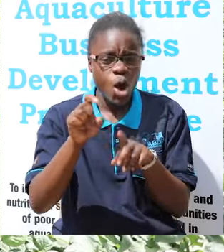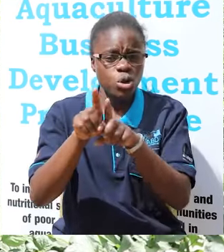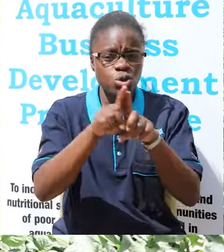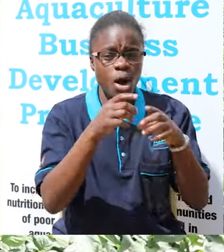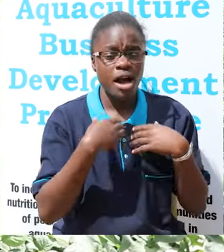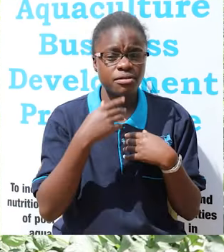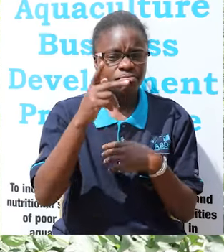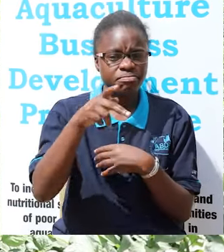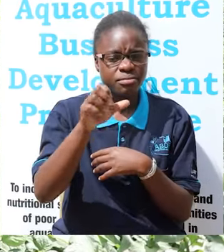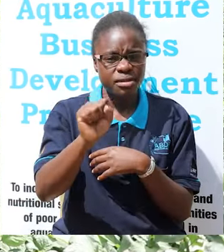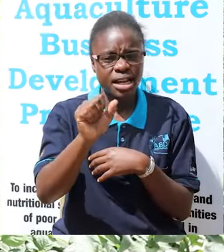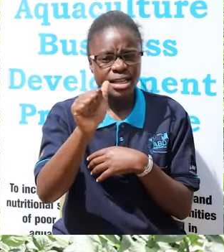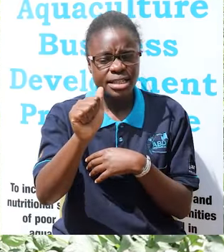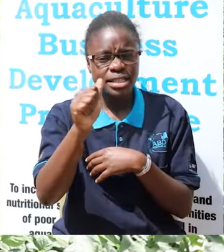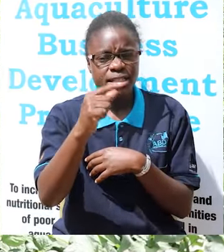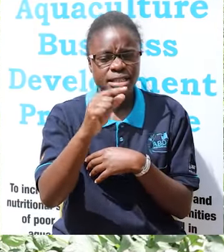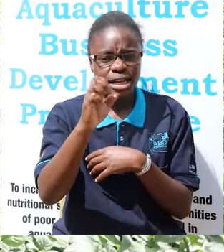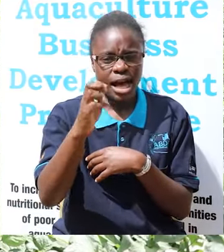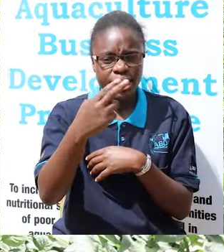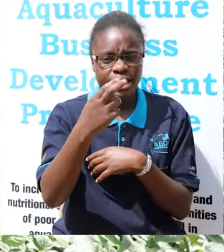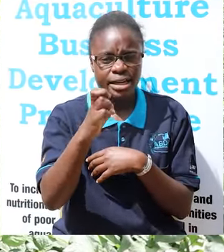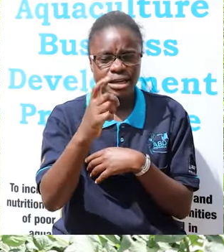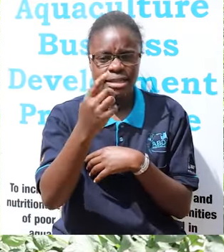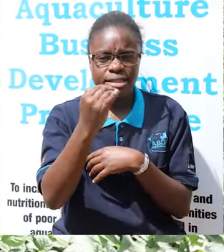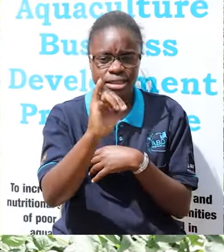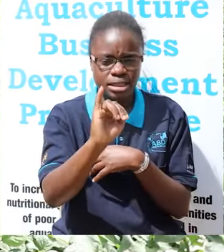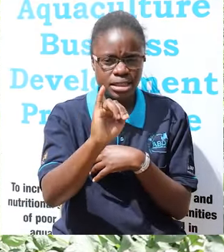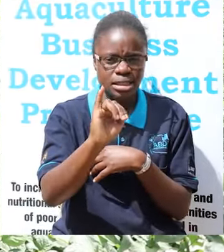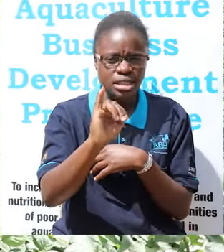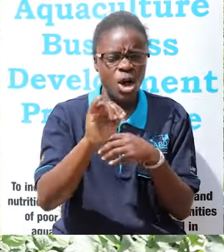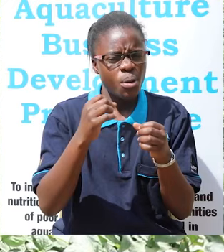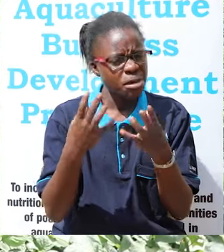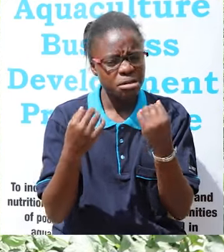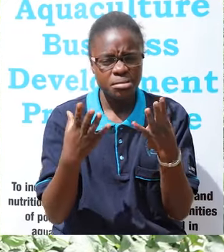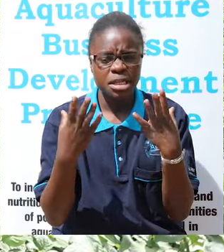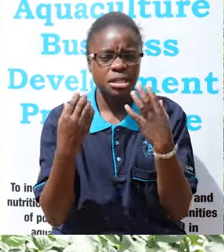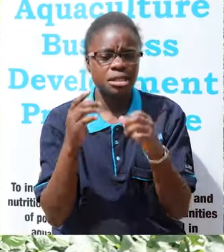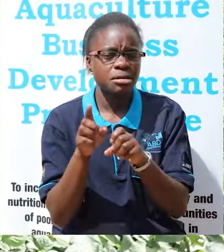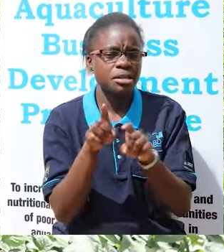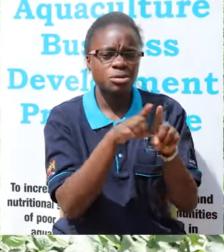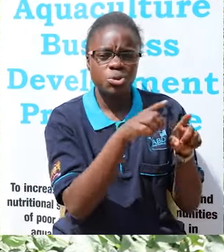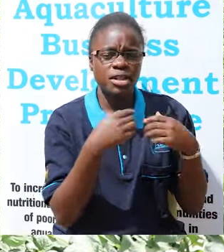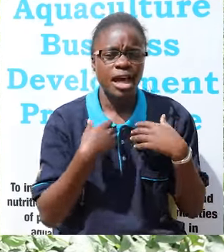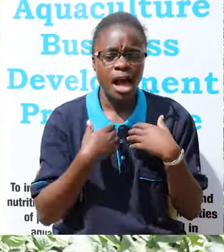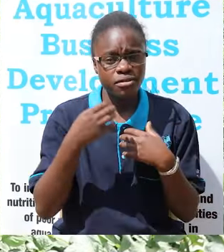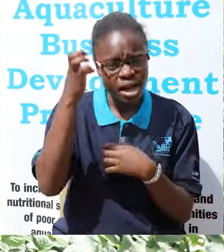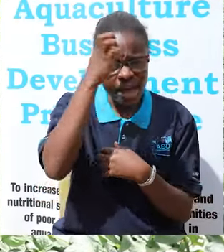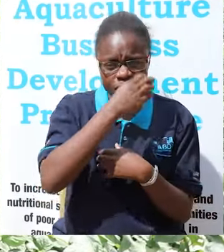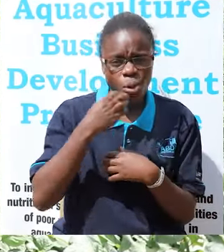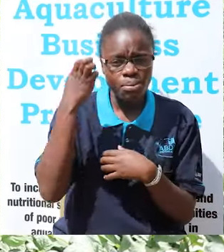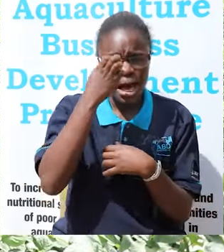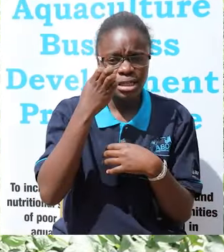I have sageti. All these are important. And I have kanzira or Ethiopian